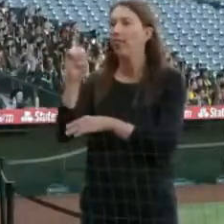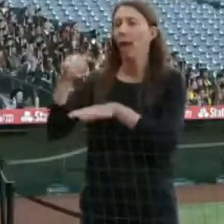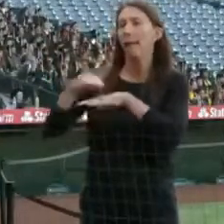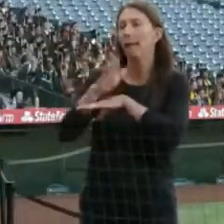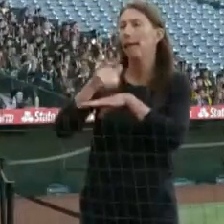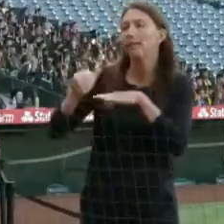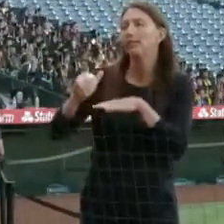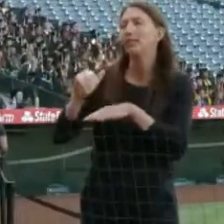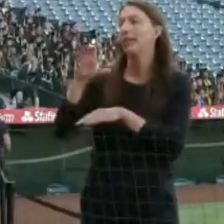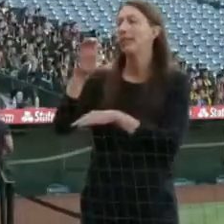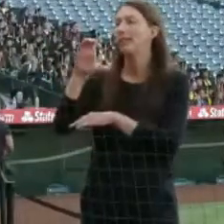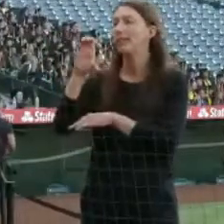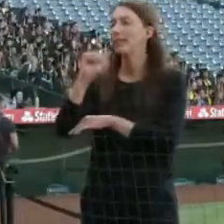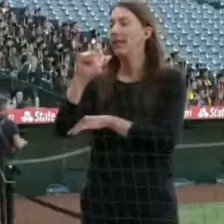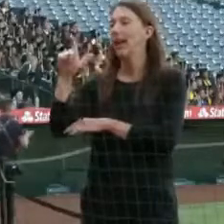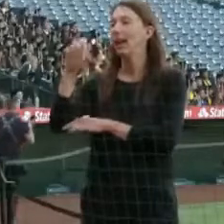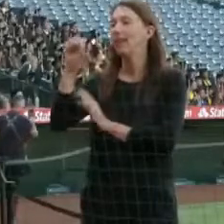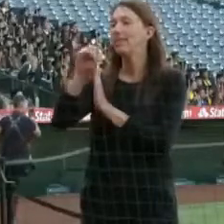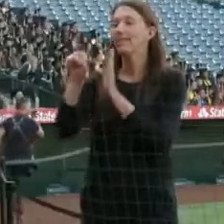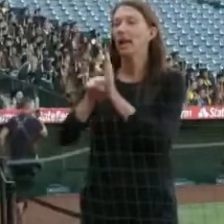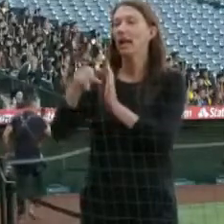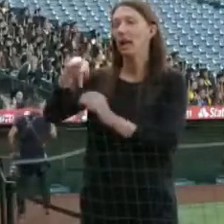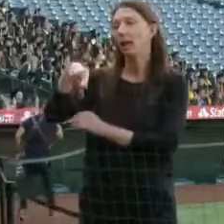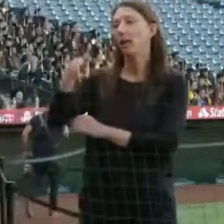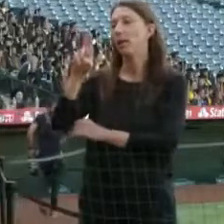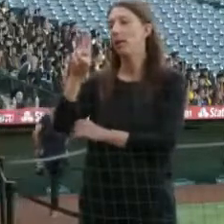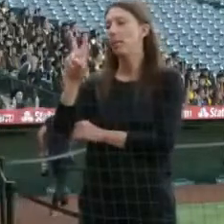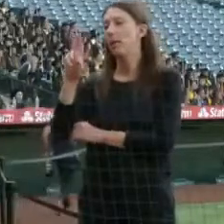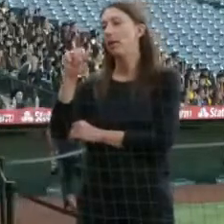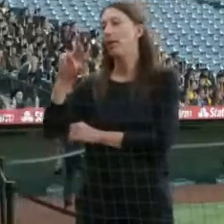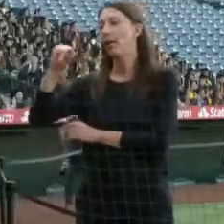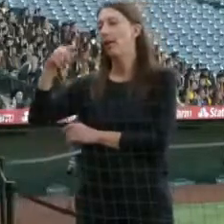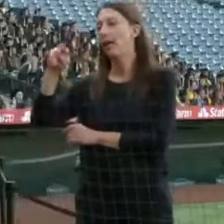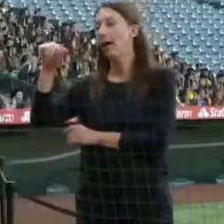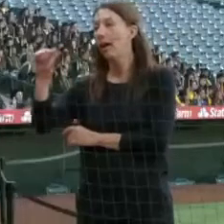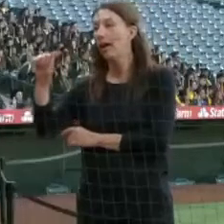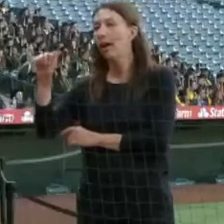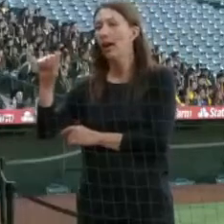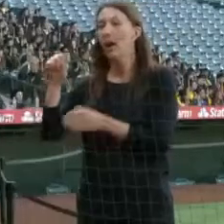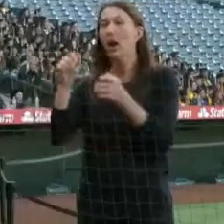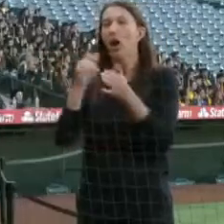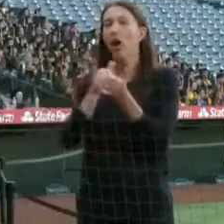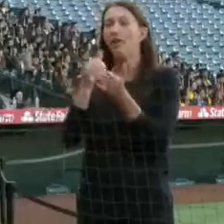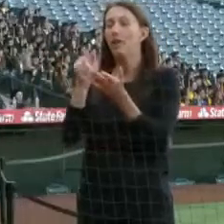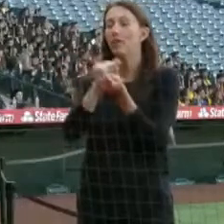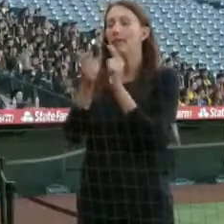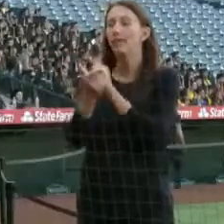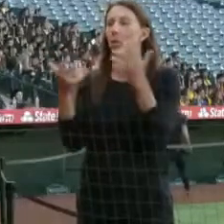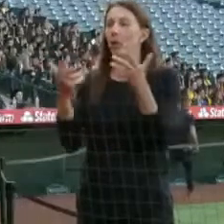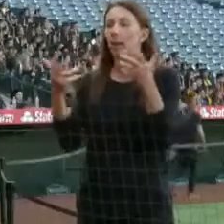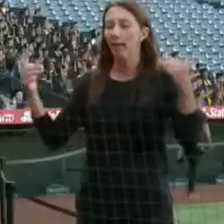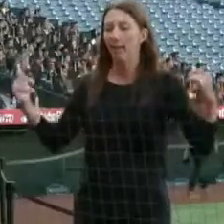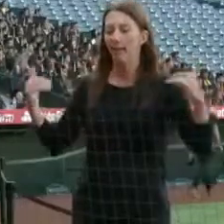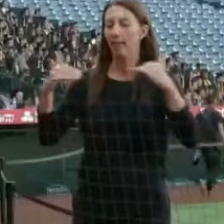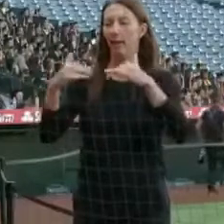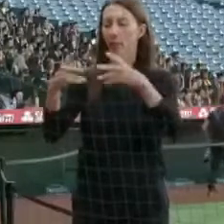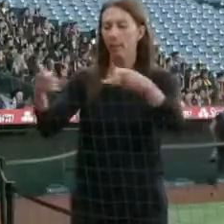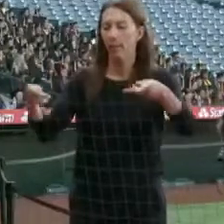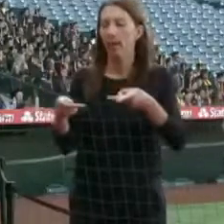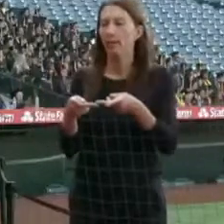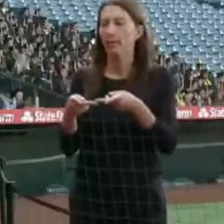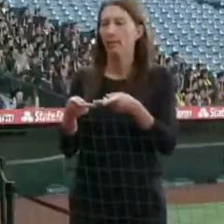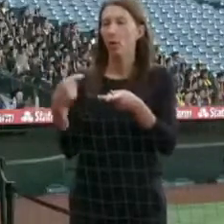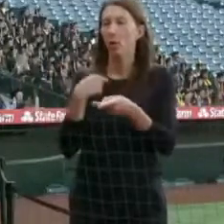State Pavunga. Pavunga is often translated the gathering place. As we gather today,